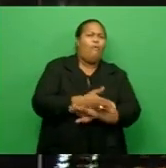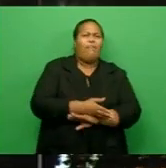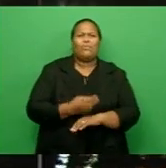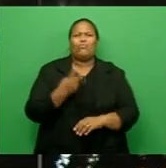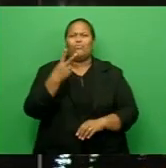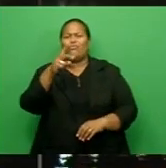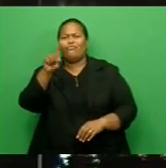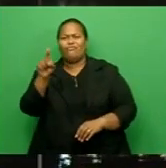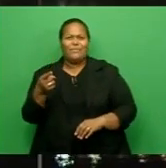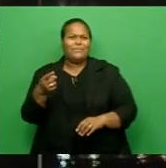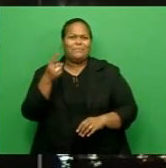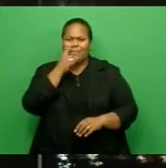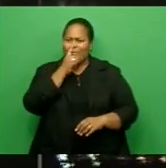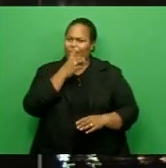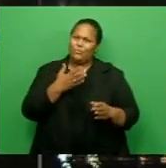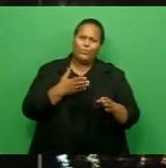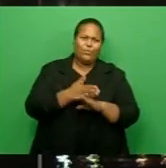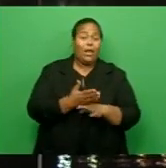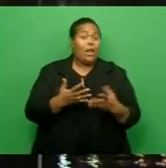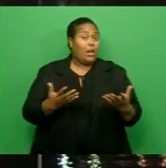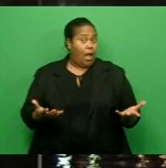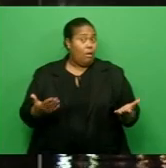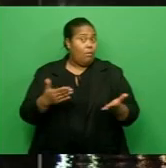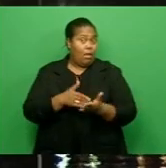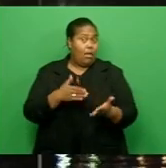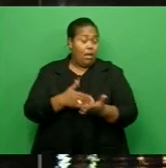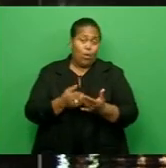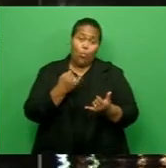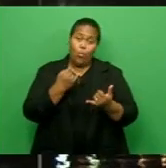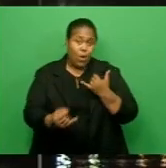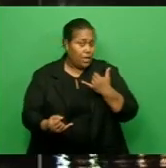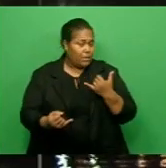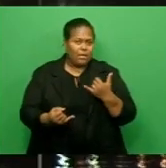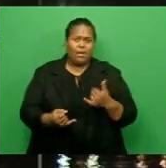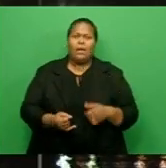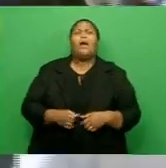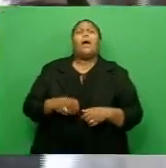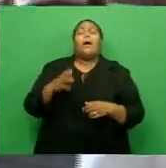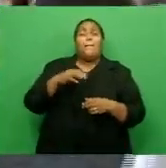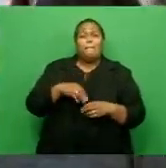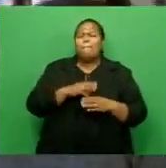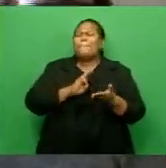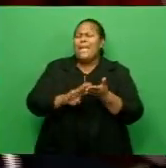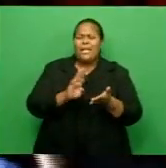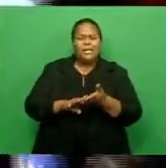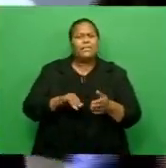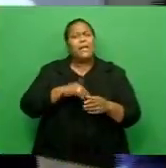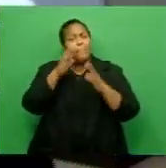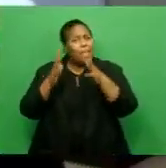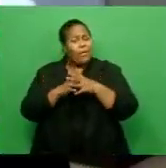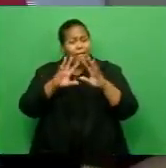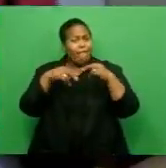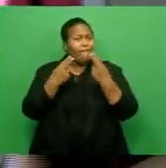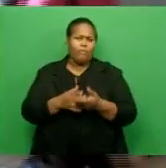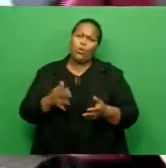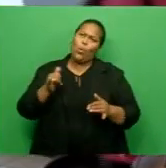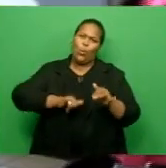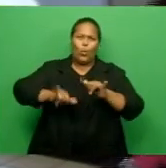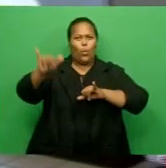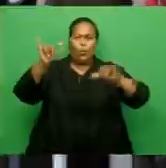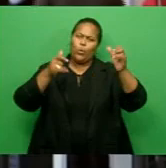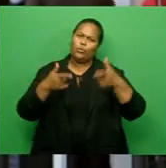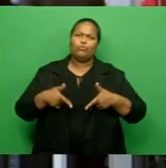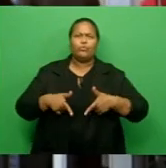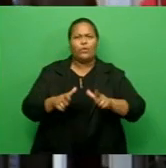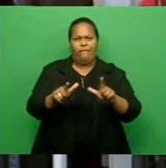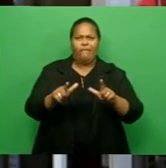2,000. Adding fuel to the fire, millions of Americans are traveling for the holidays. As American families head into an unusual